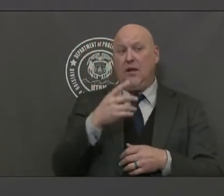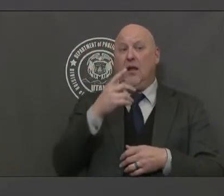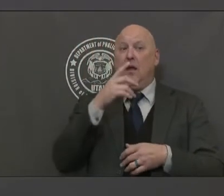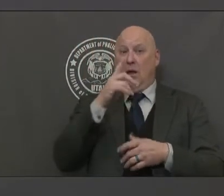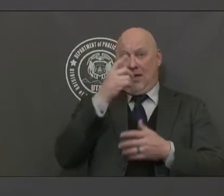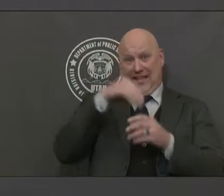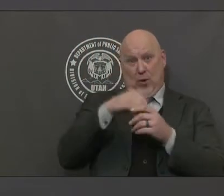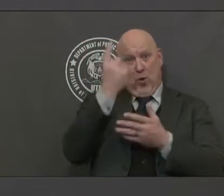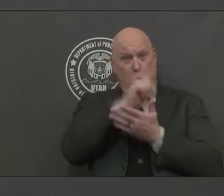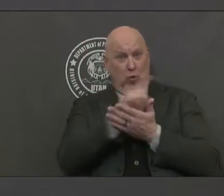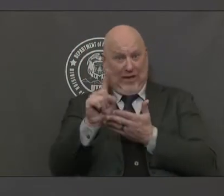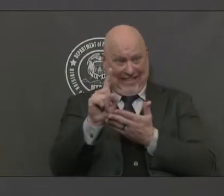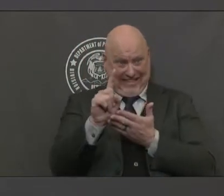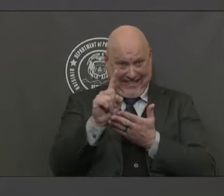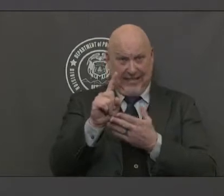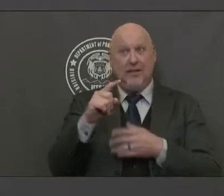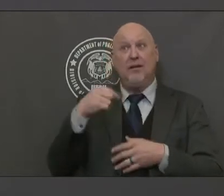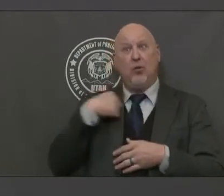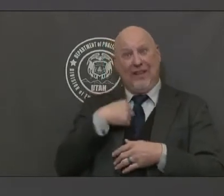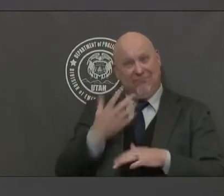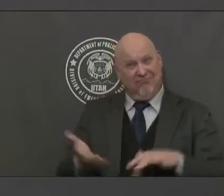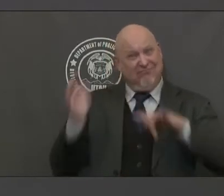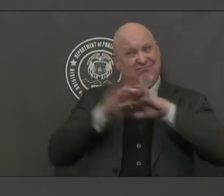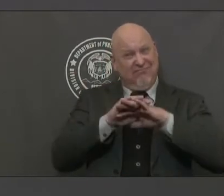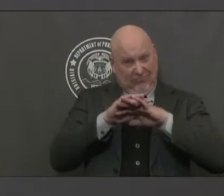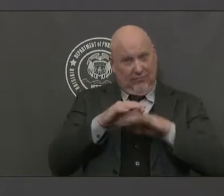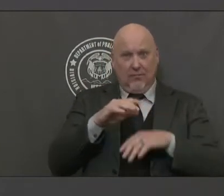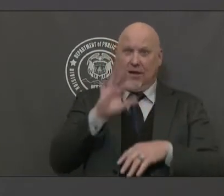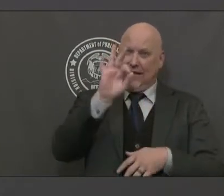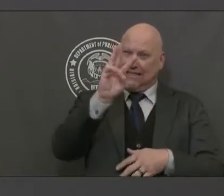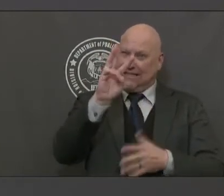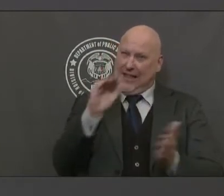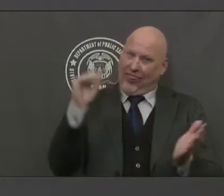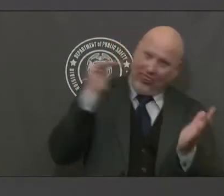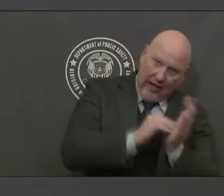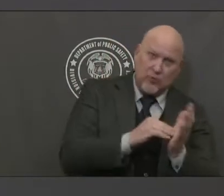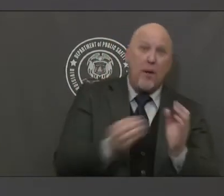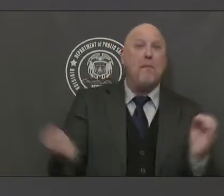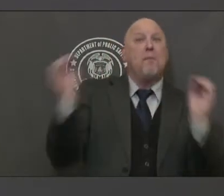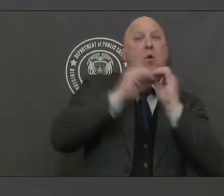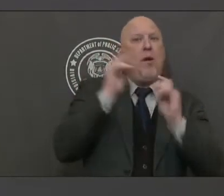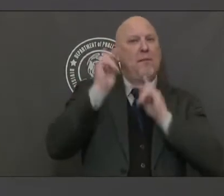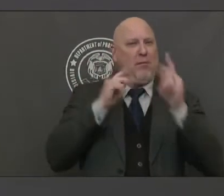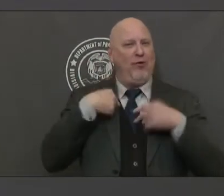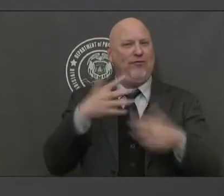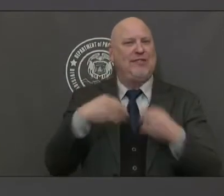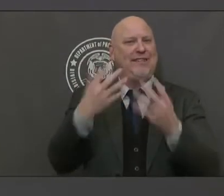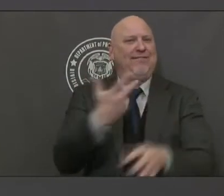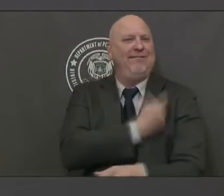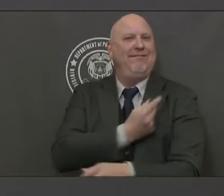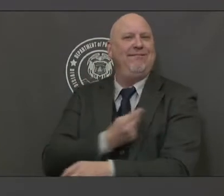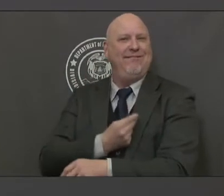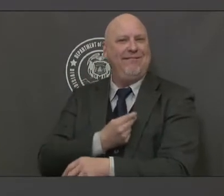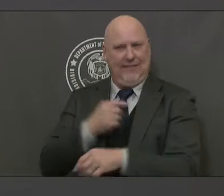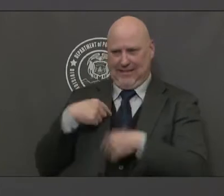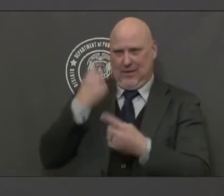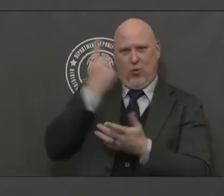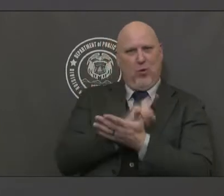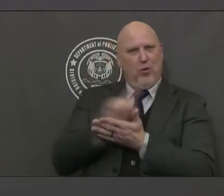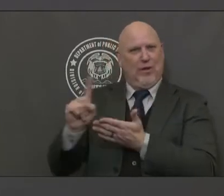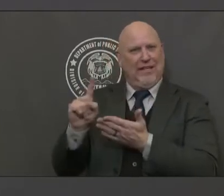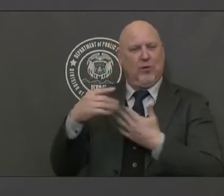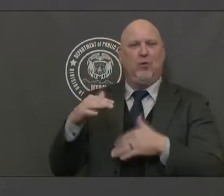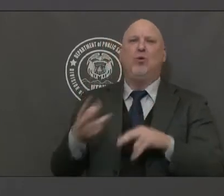doses. You'll notice that's just a tick below where we were last week, and there's a couple reasons for that. The main